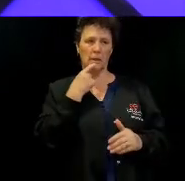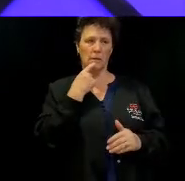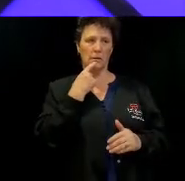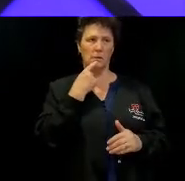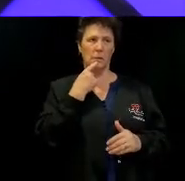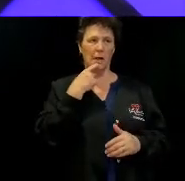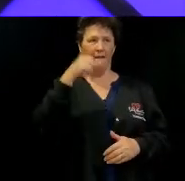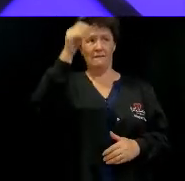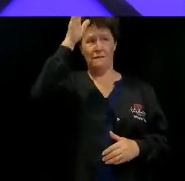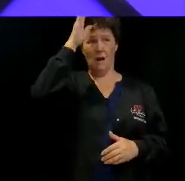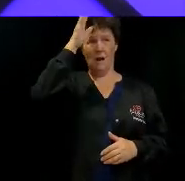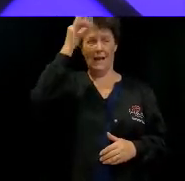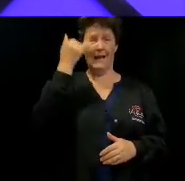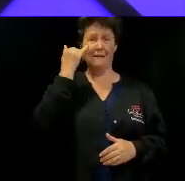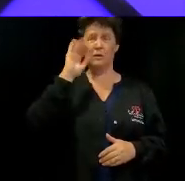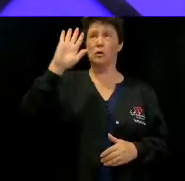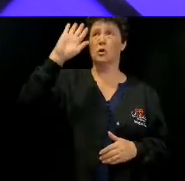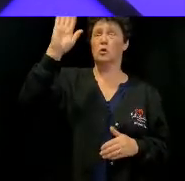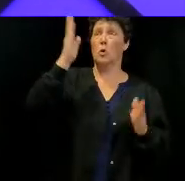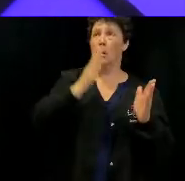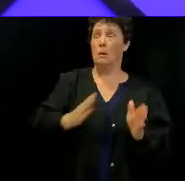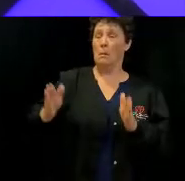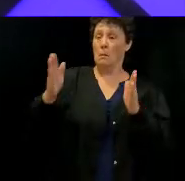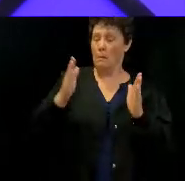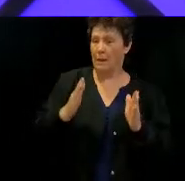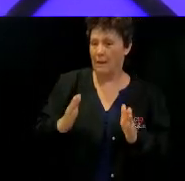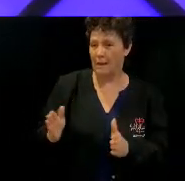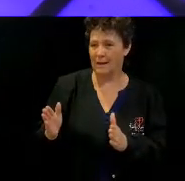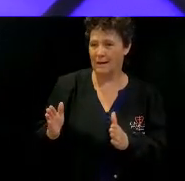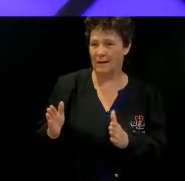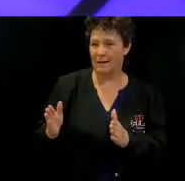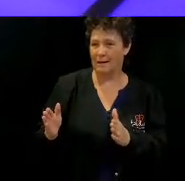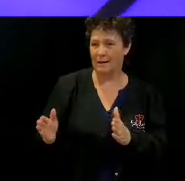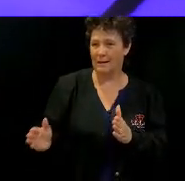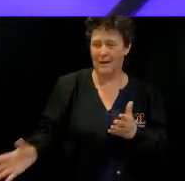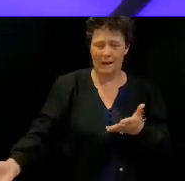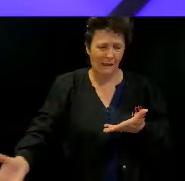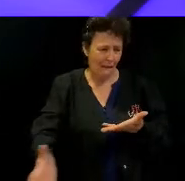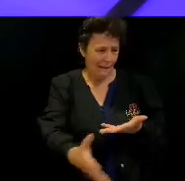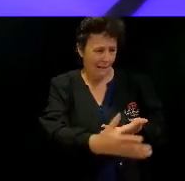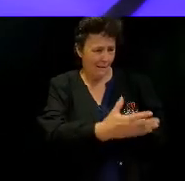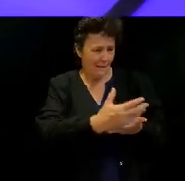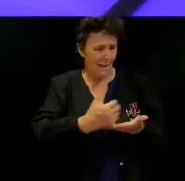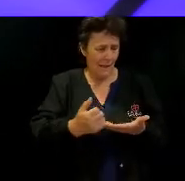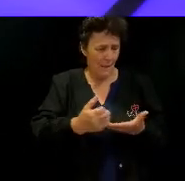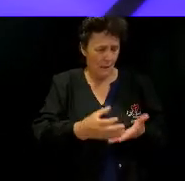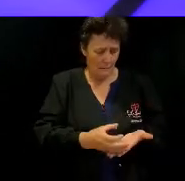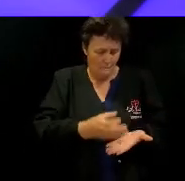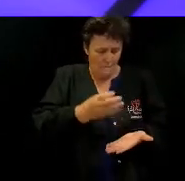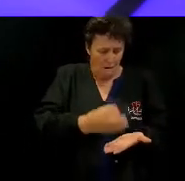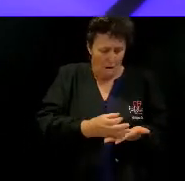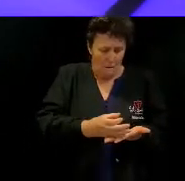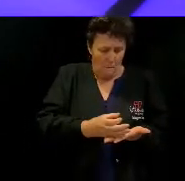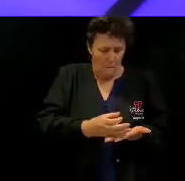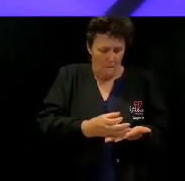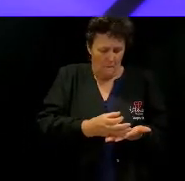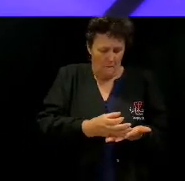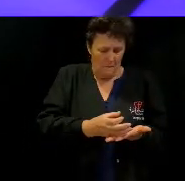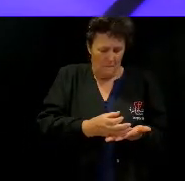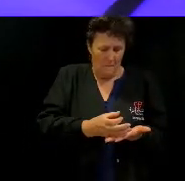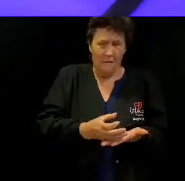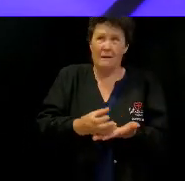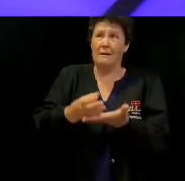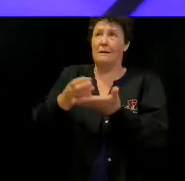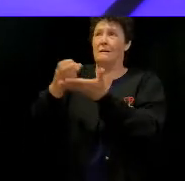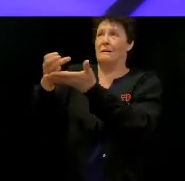Father, if it's your will, take what? Take this cup away from me. But